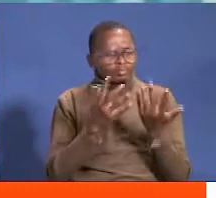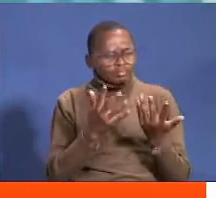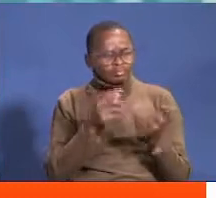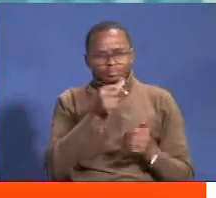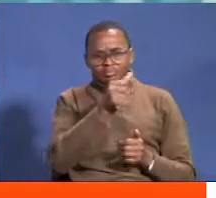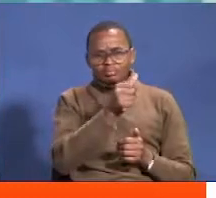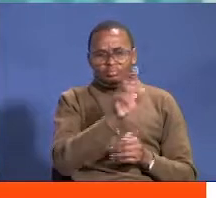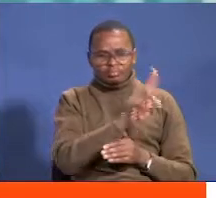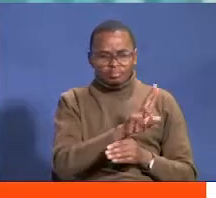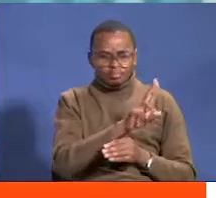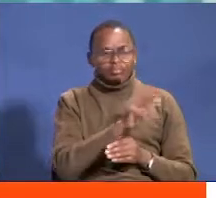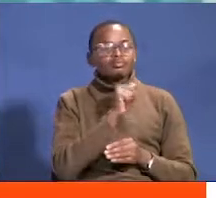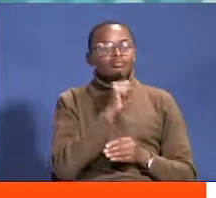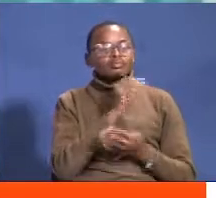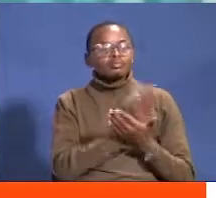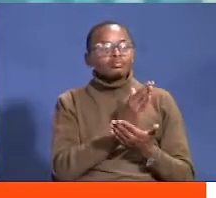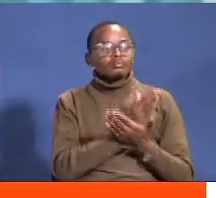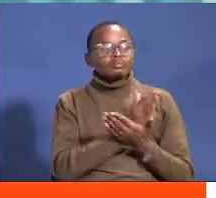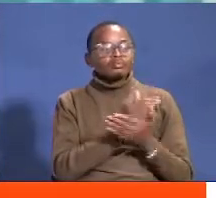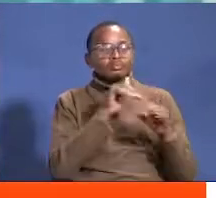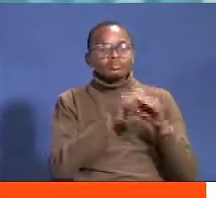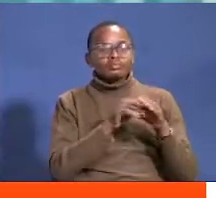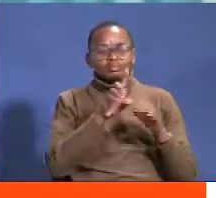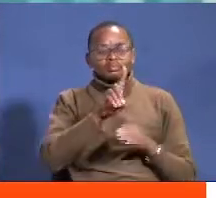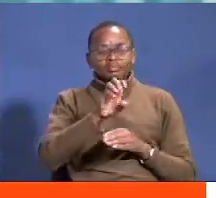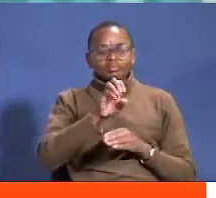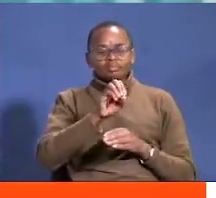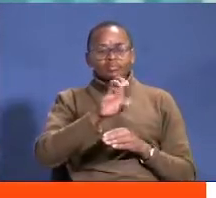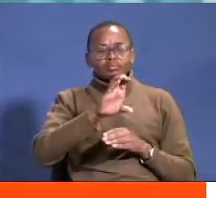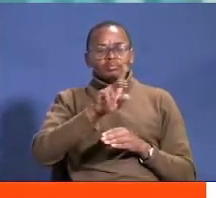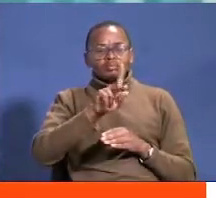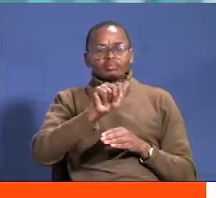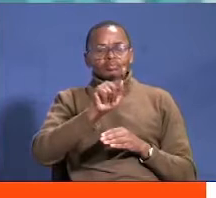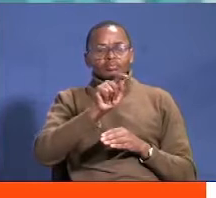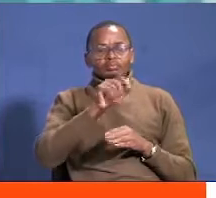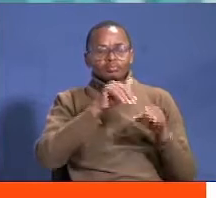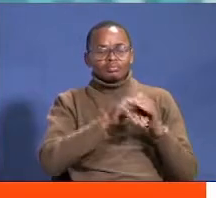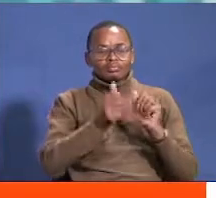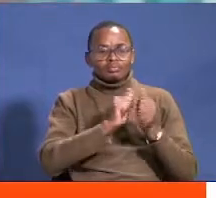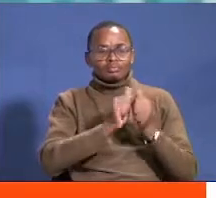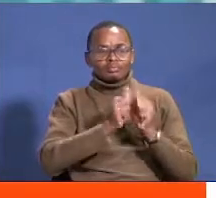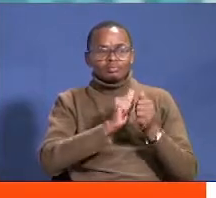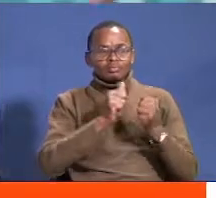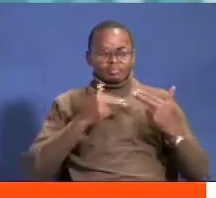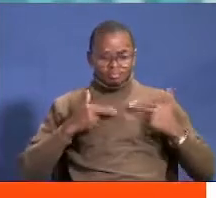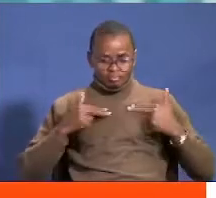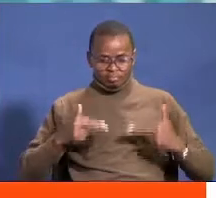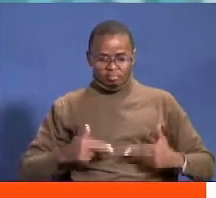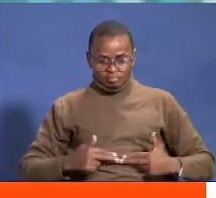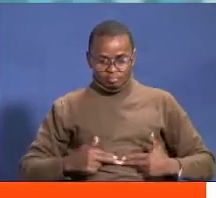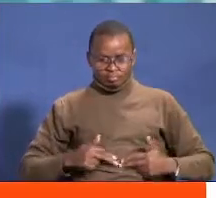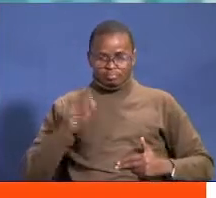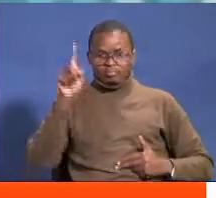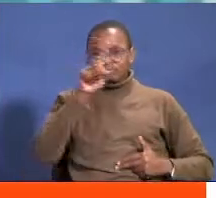is being used, not really in the docket of environment, sometime maybe in sports or health, in other sector.